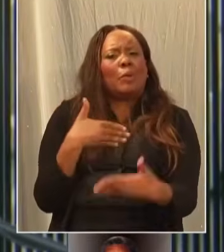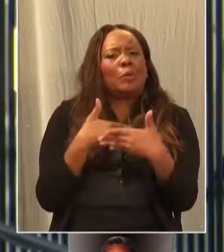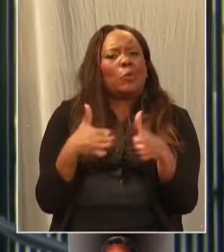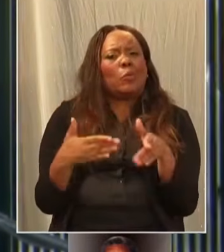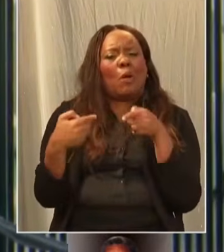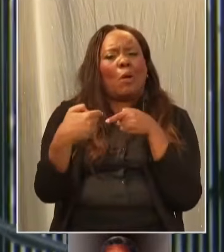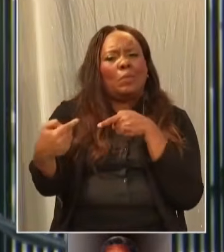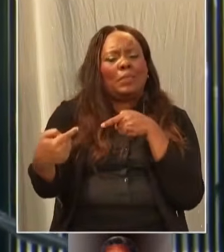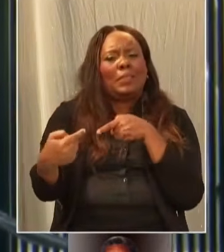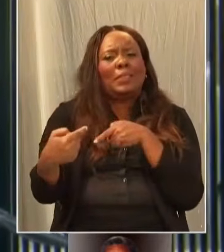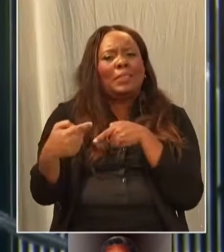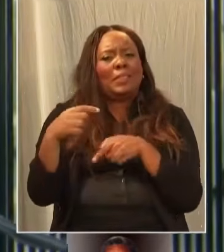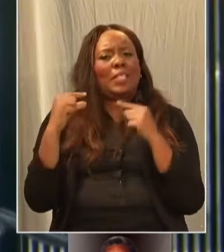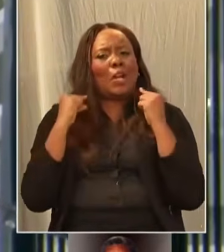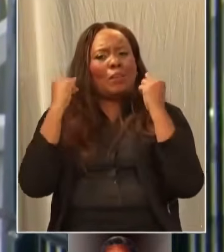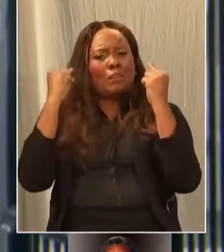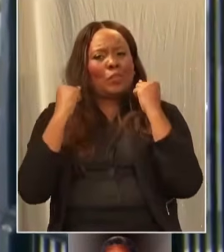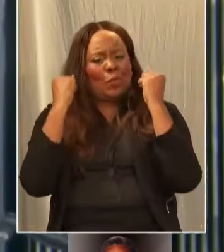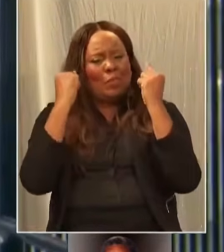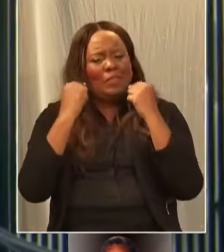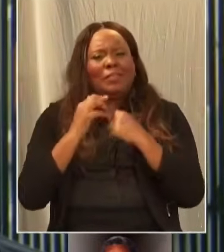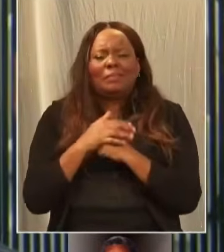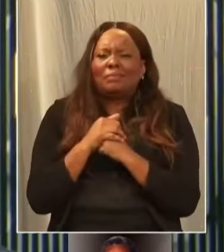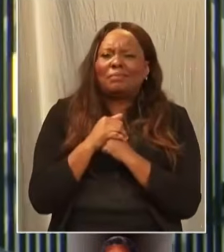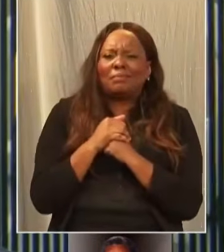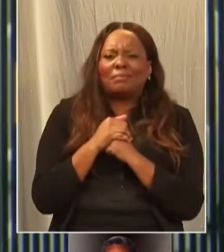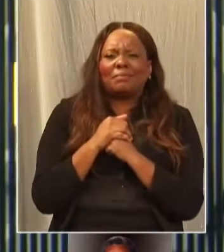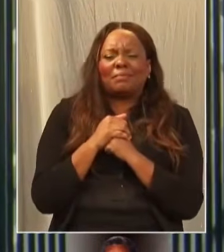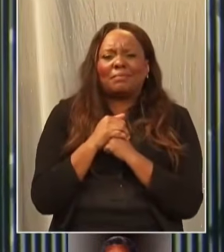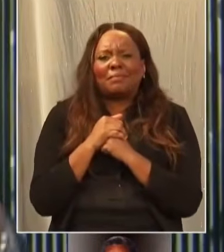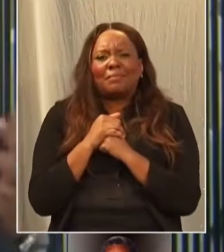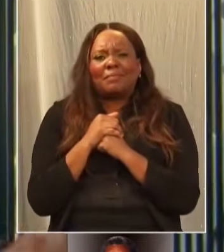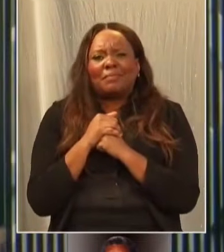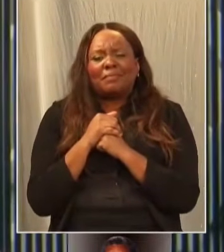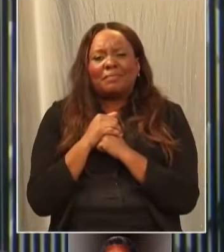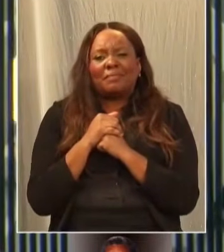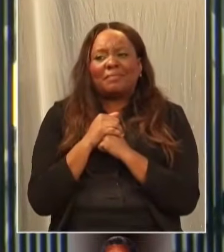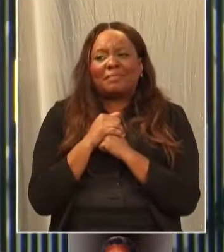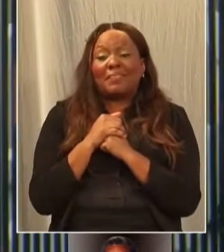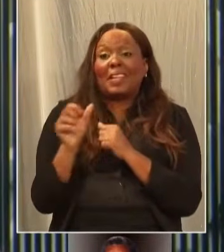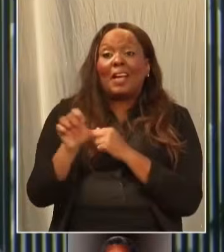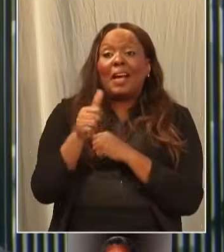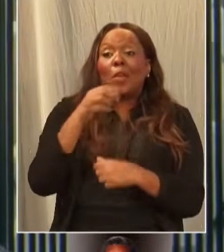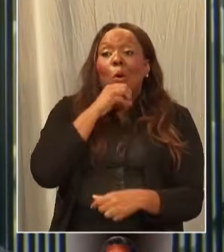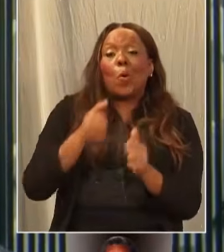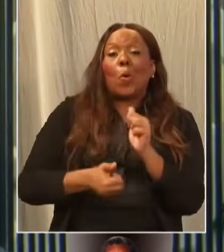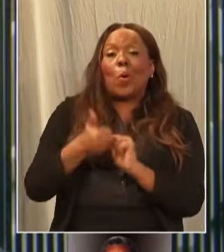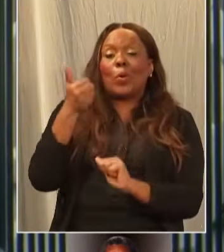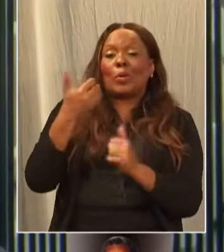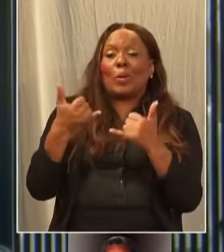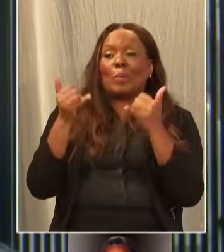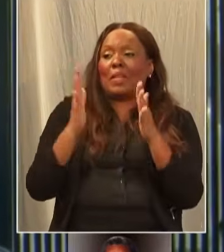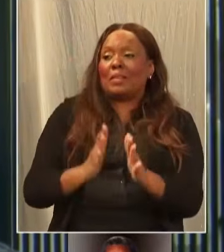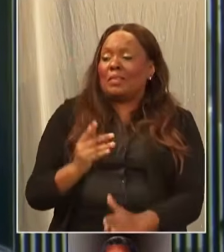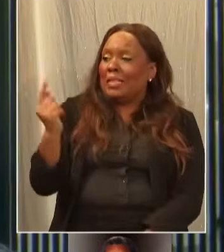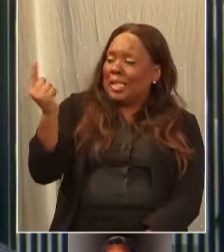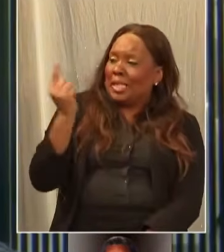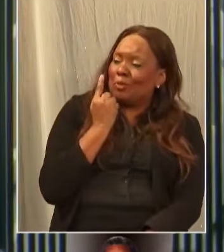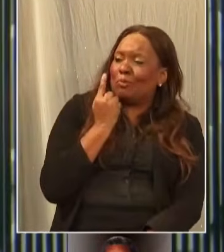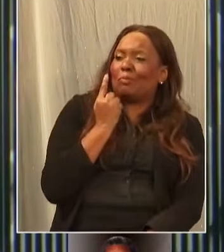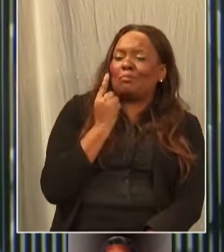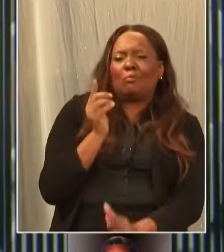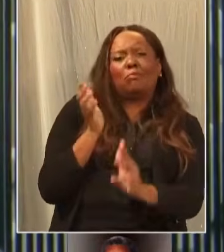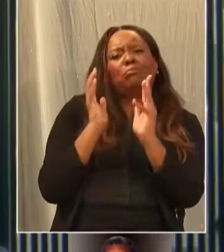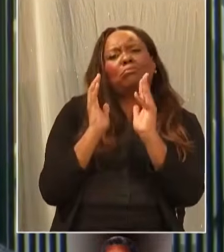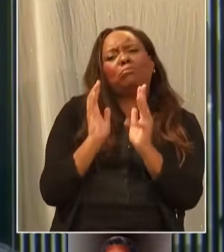the captain, Sir Garfield Sobers. And many of the older players would come across and have a chat and